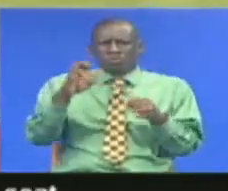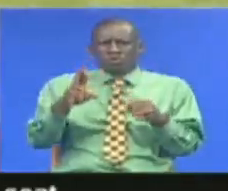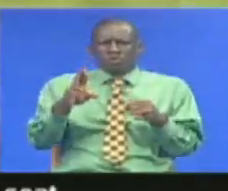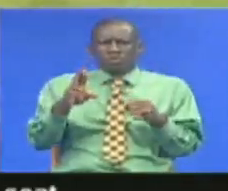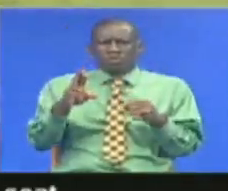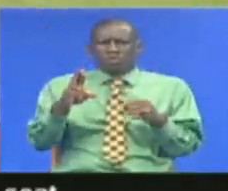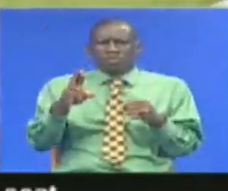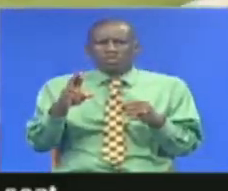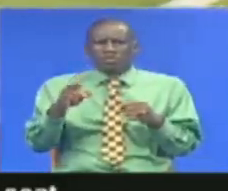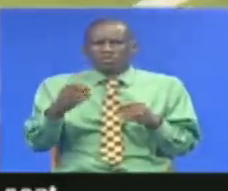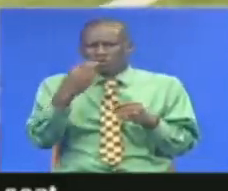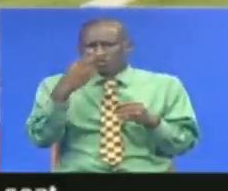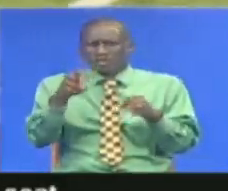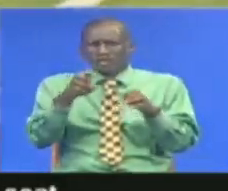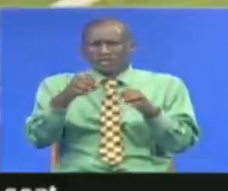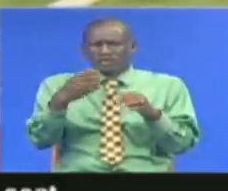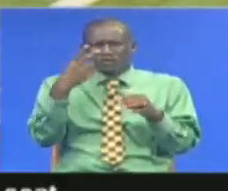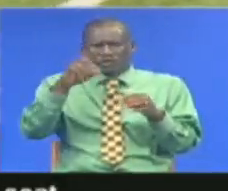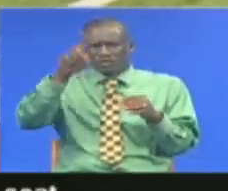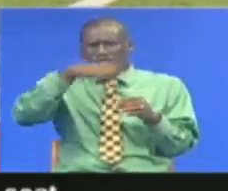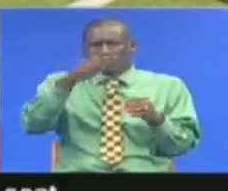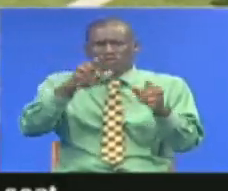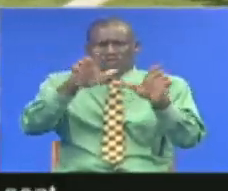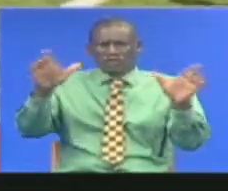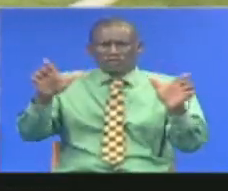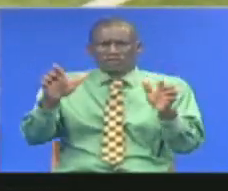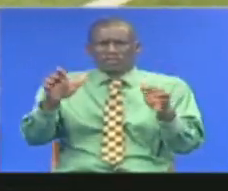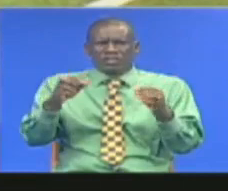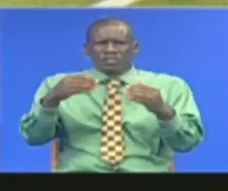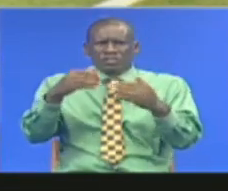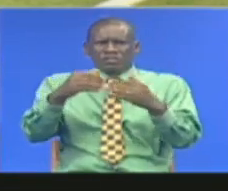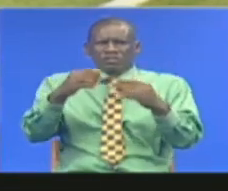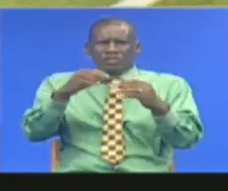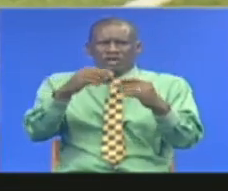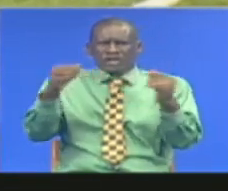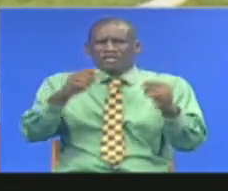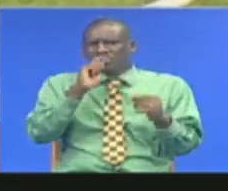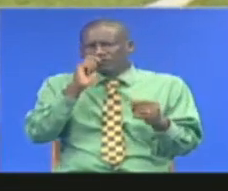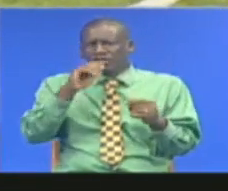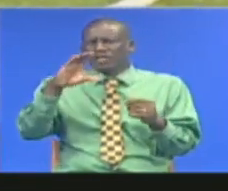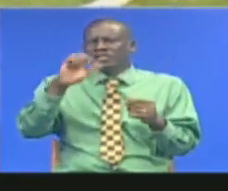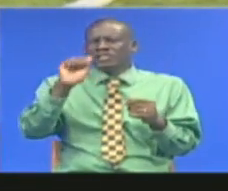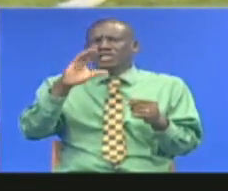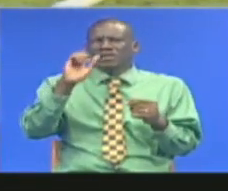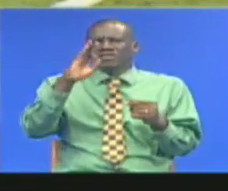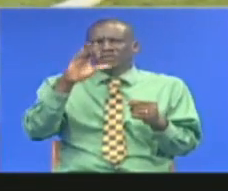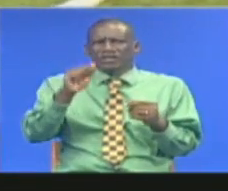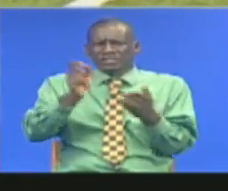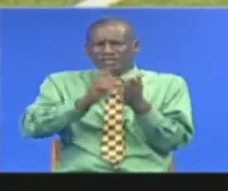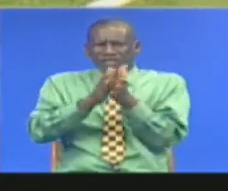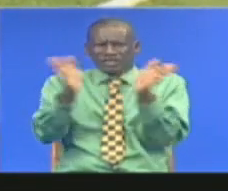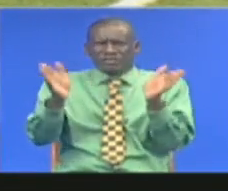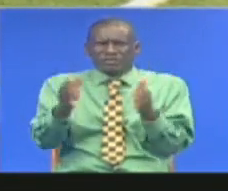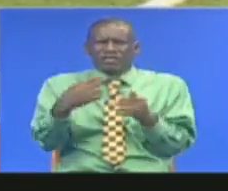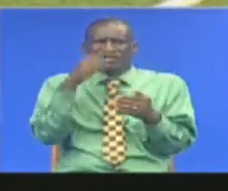Kerr was cited for his offense language towards match officials. Cecafa Secretary General Nicholas Musonye stated